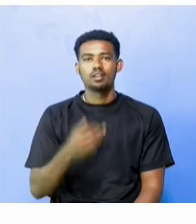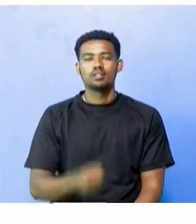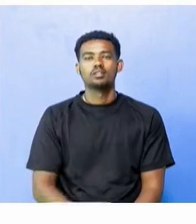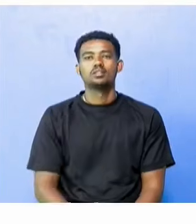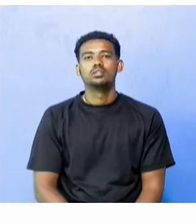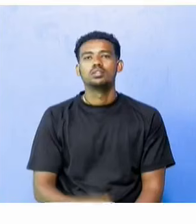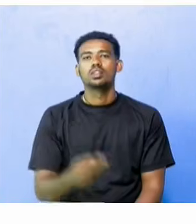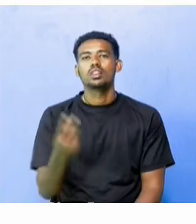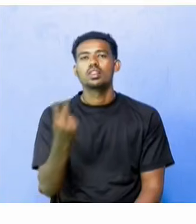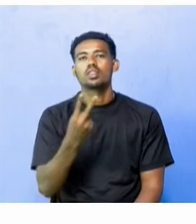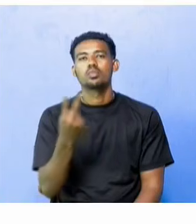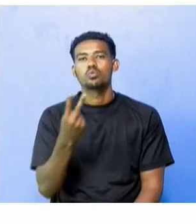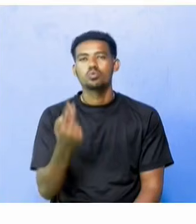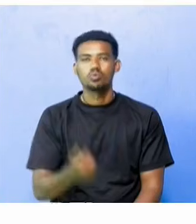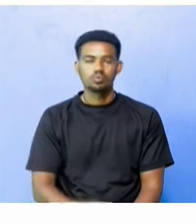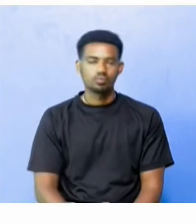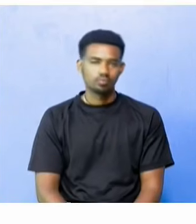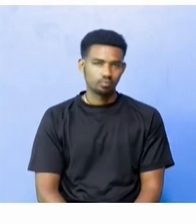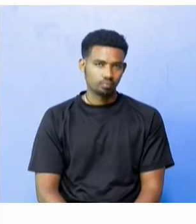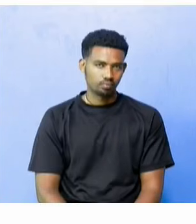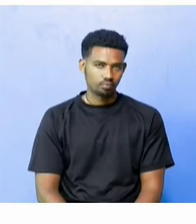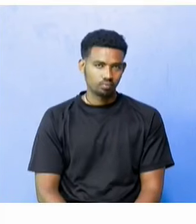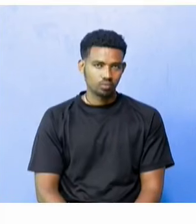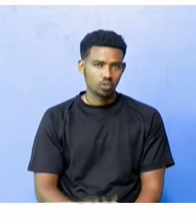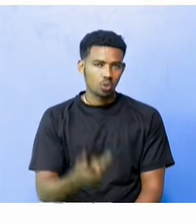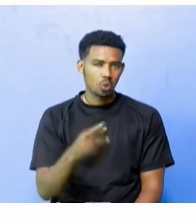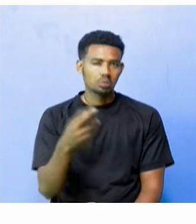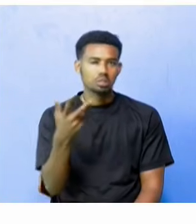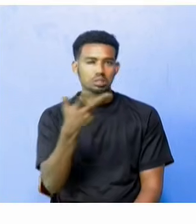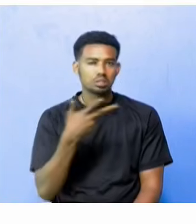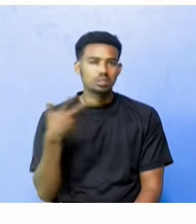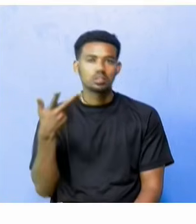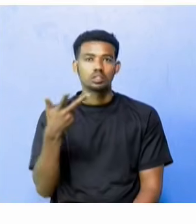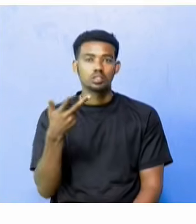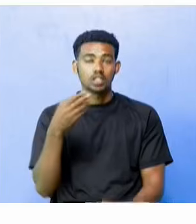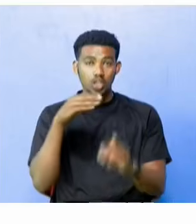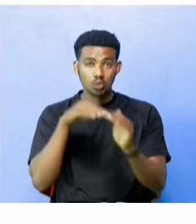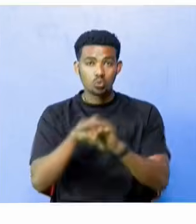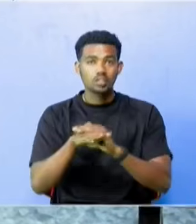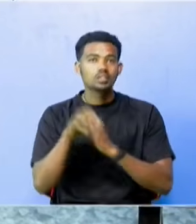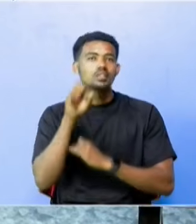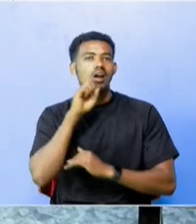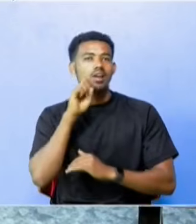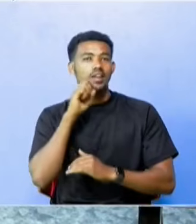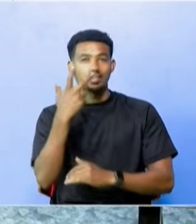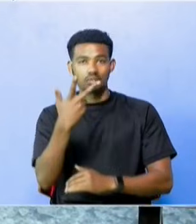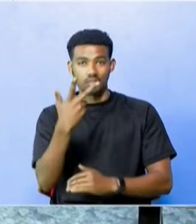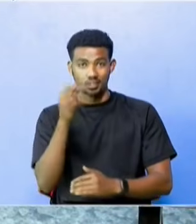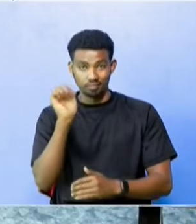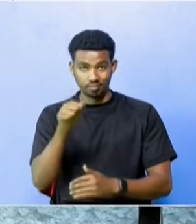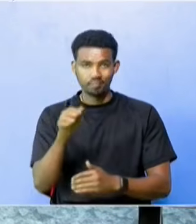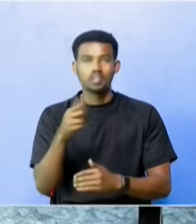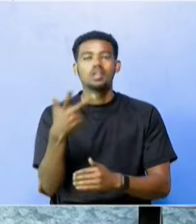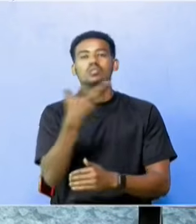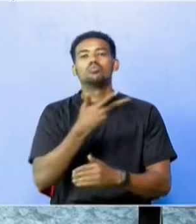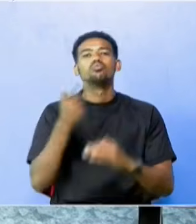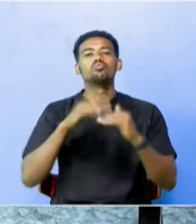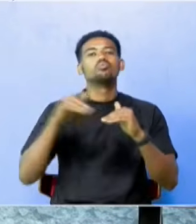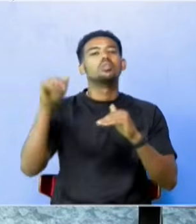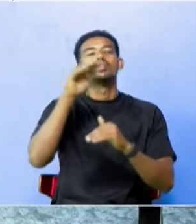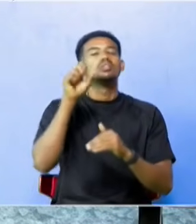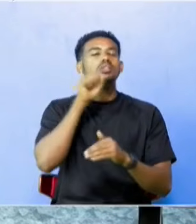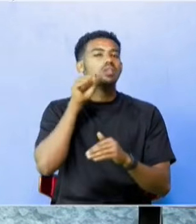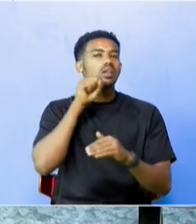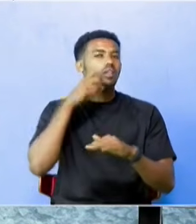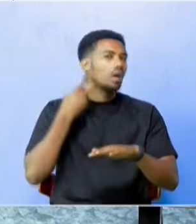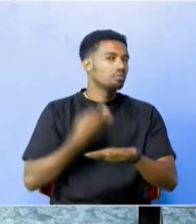the two, or the three, sorry, including her, right? Saada weighs the heaviest of the